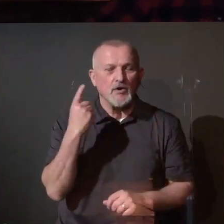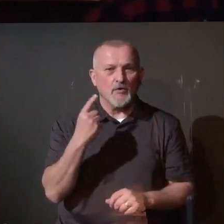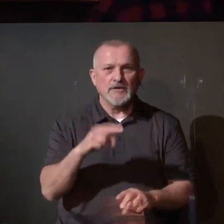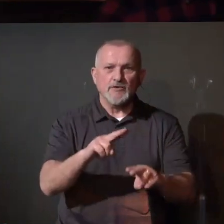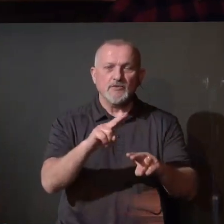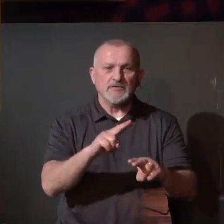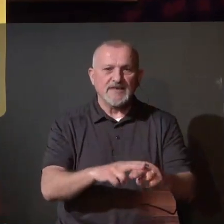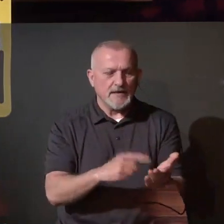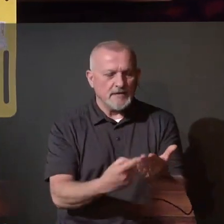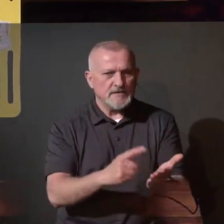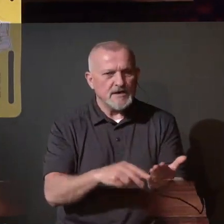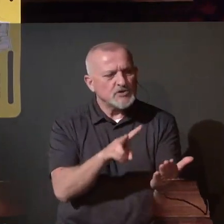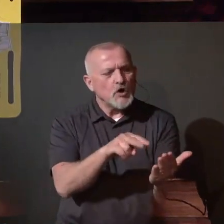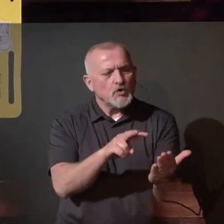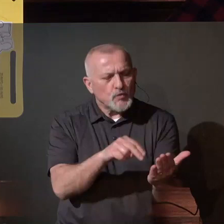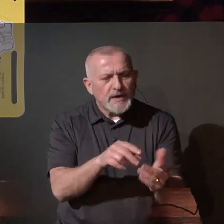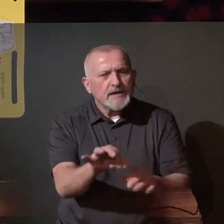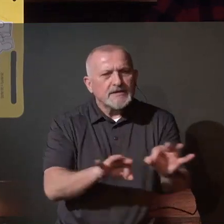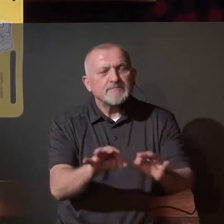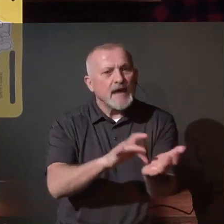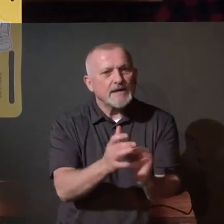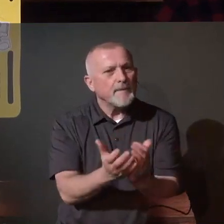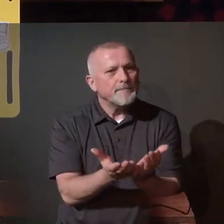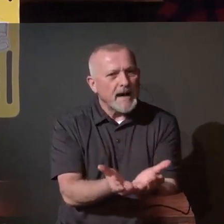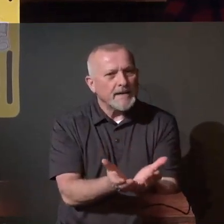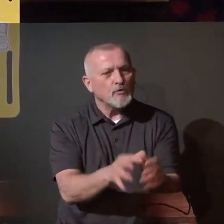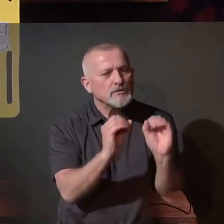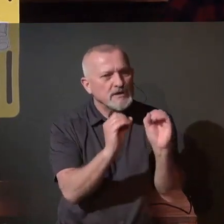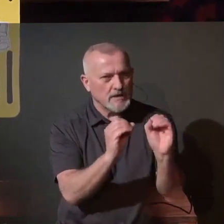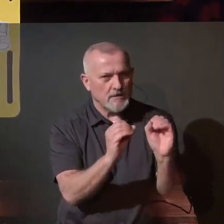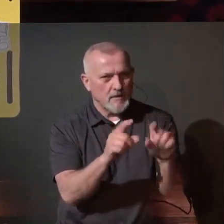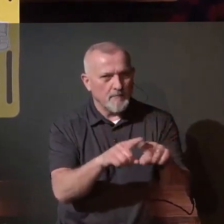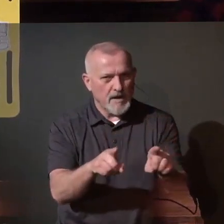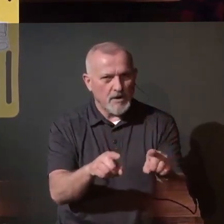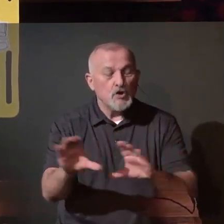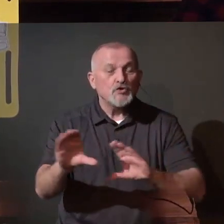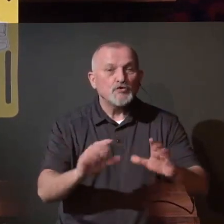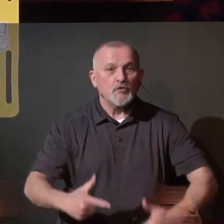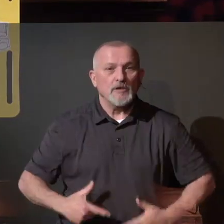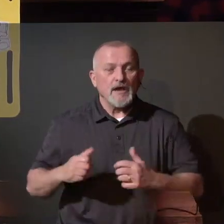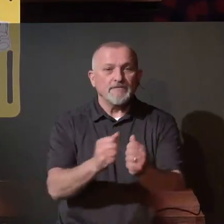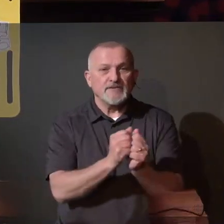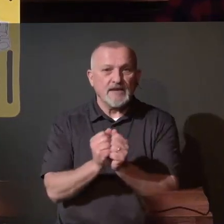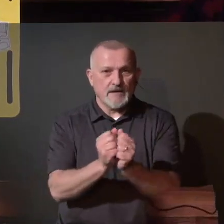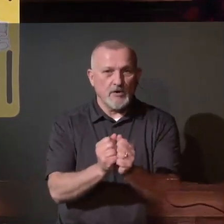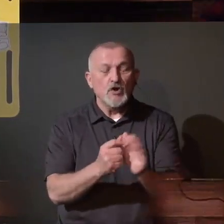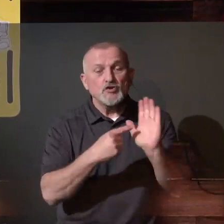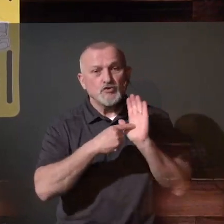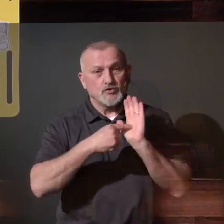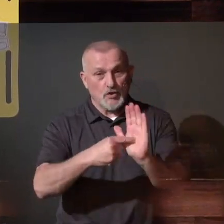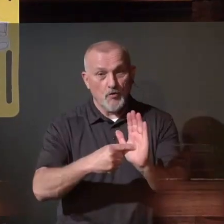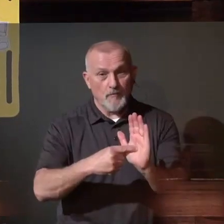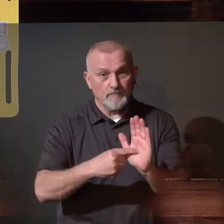only do you sit down and you read the Word and you explain the Word and you teach the Word with them, then you do life together and you model